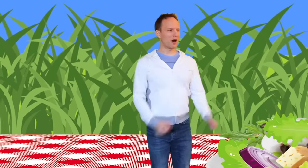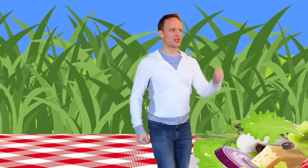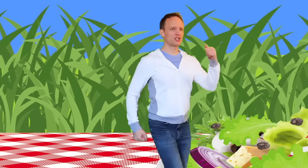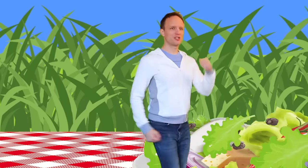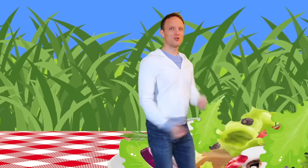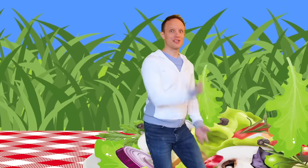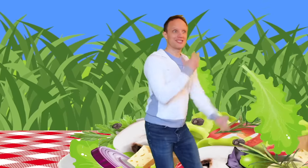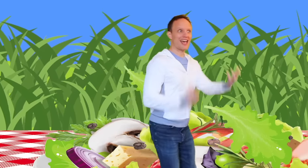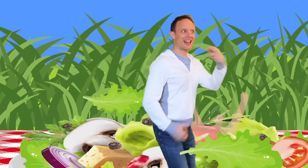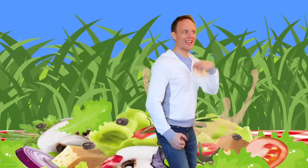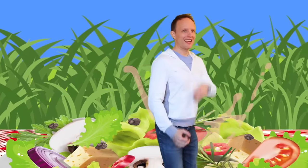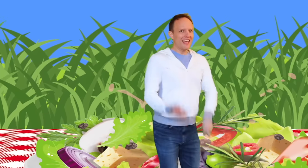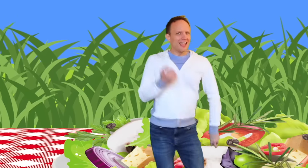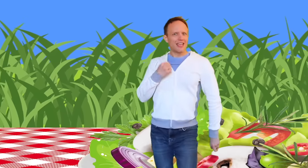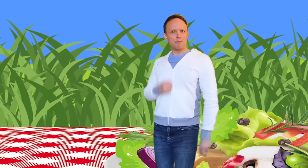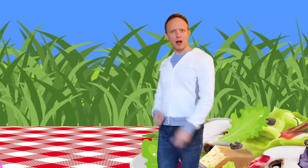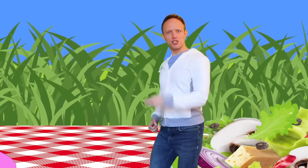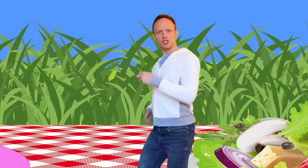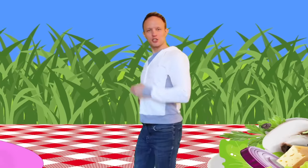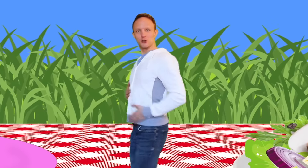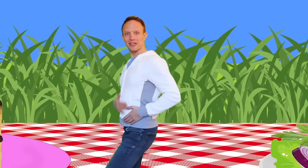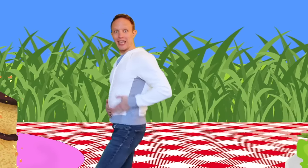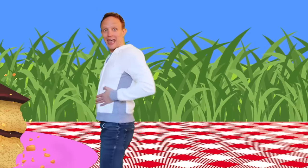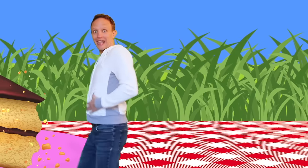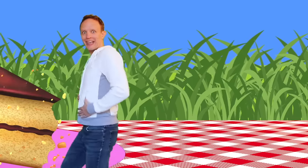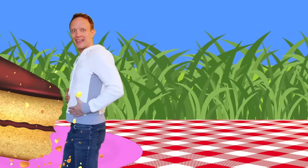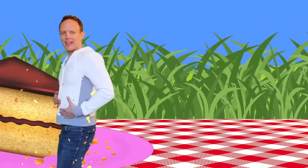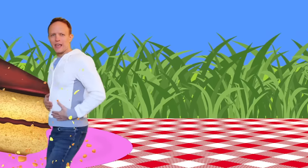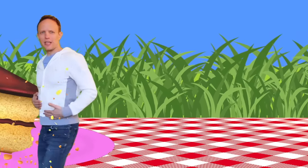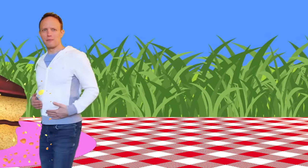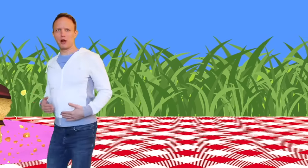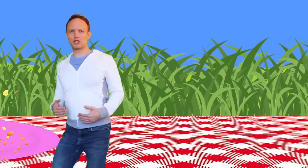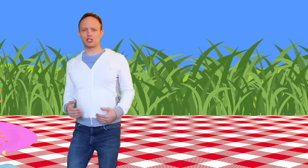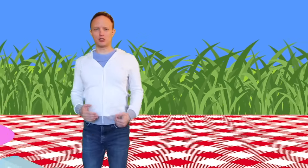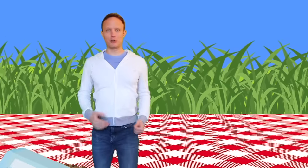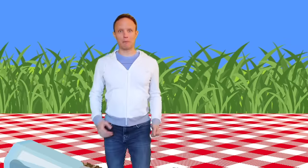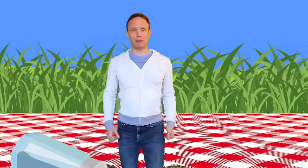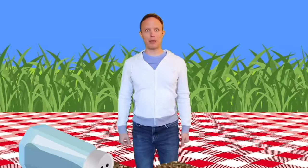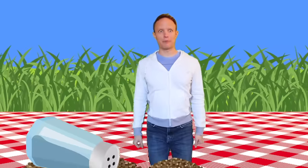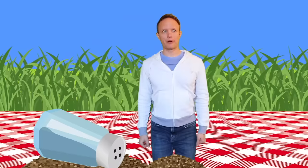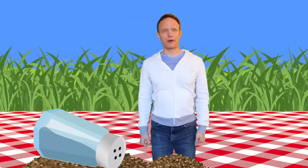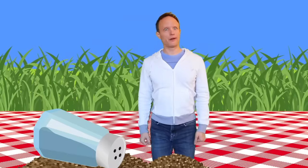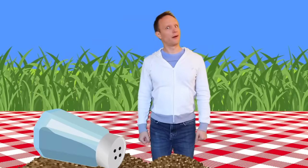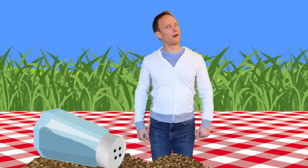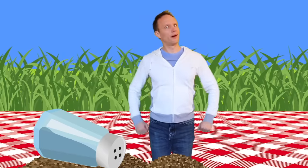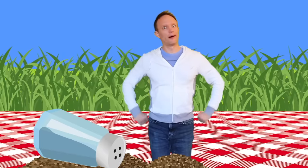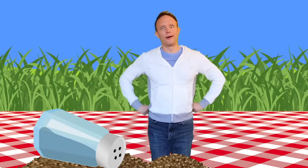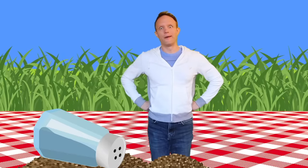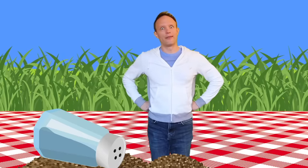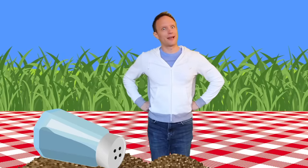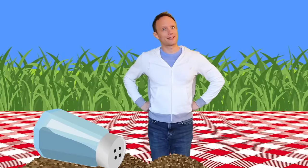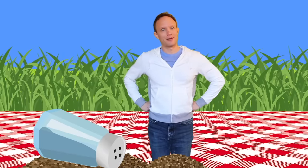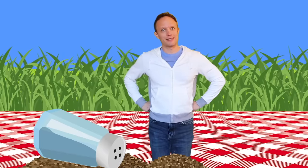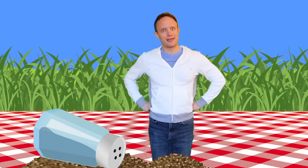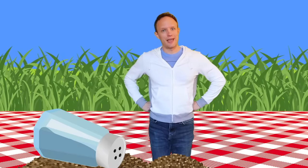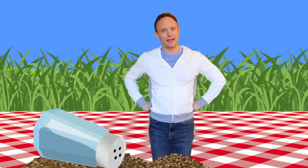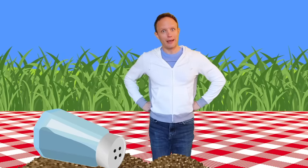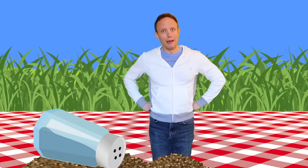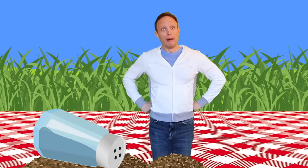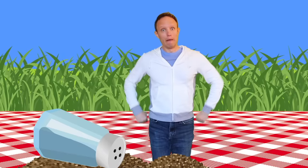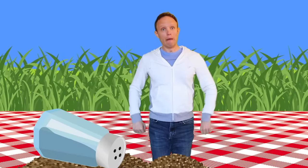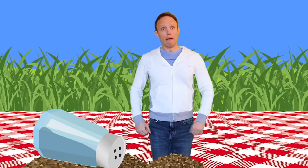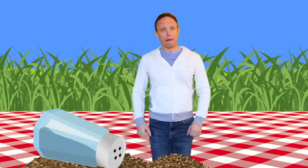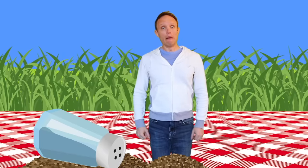He marches to the salad. He marches to the cake. He marches to the pepper. Uh-oh, that's a